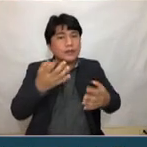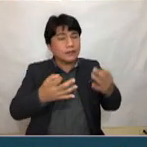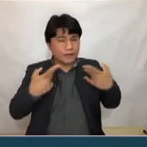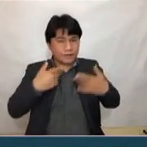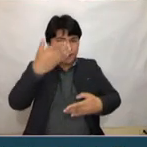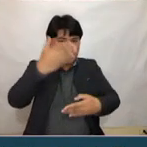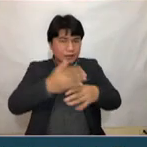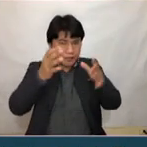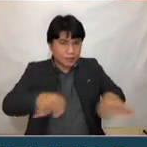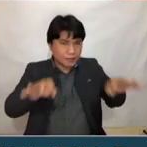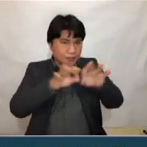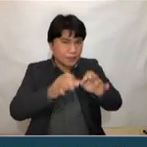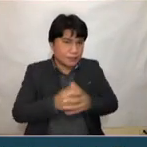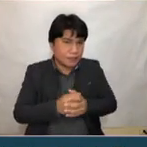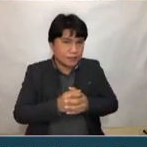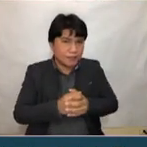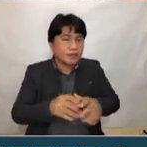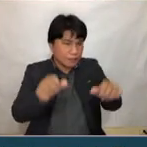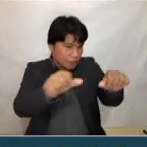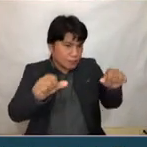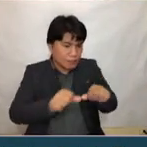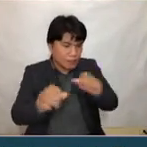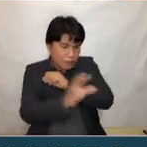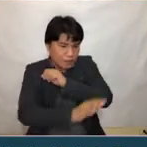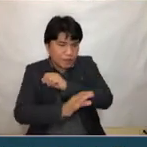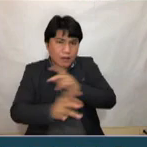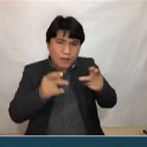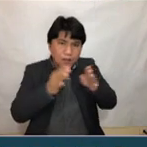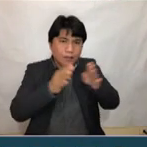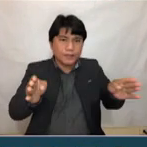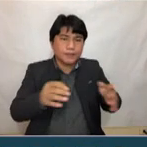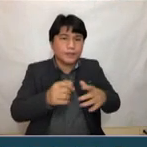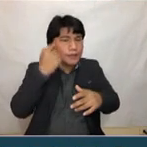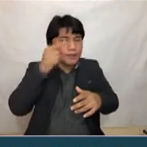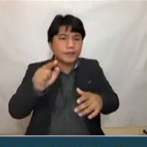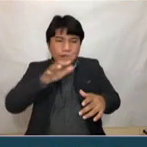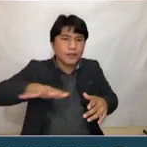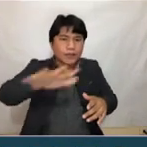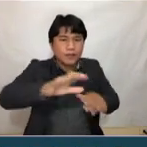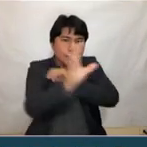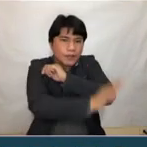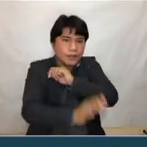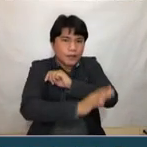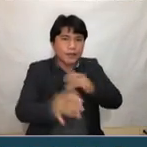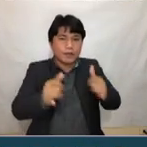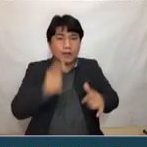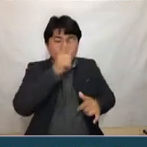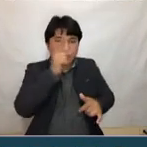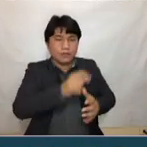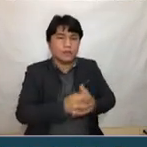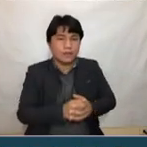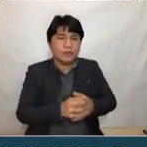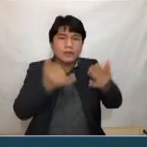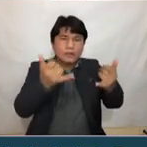essentially the area in the country with the biggest growth engine for the entire country, which is really Luzon, we should